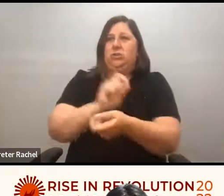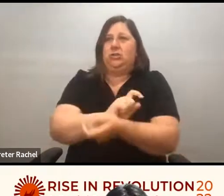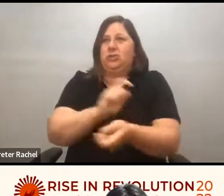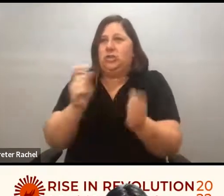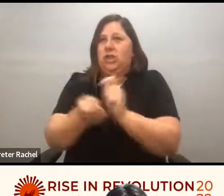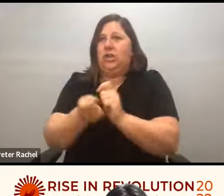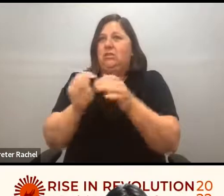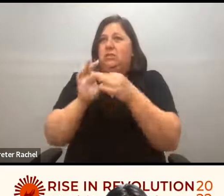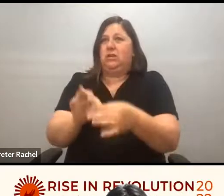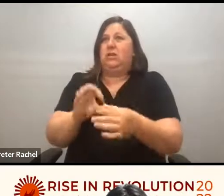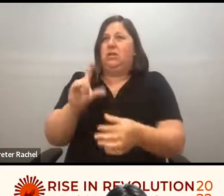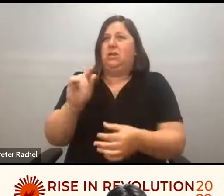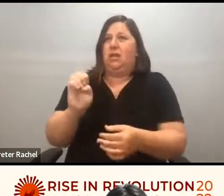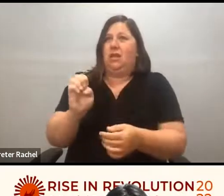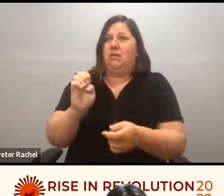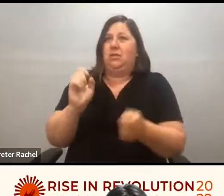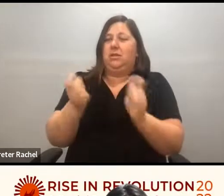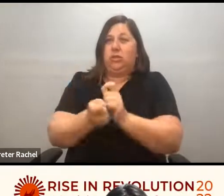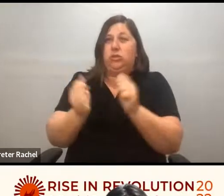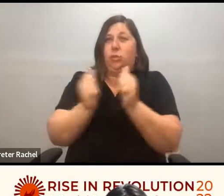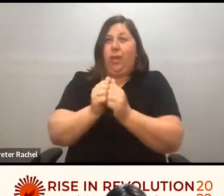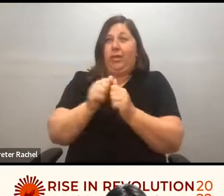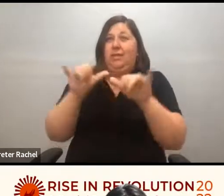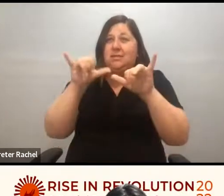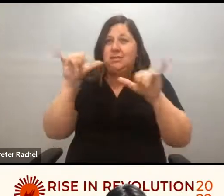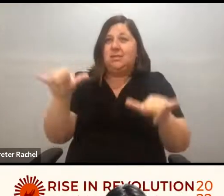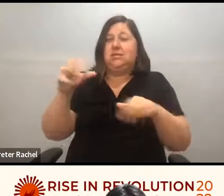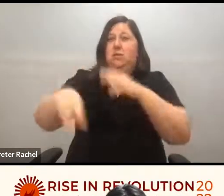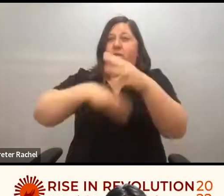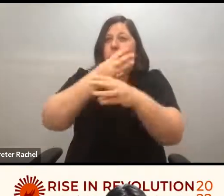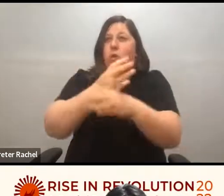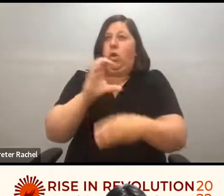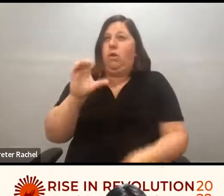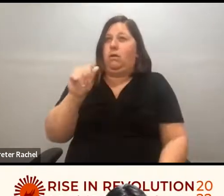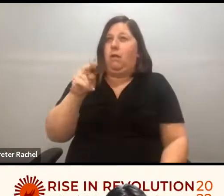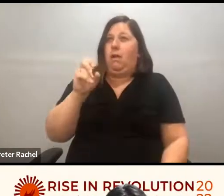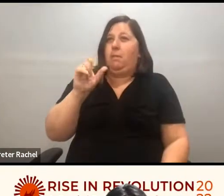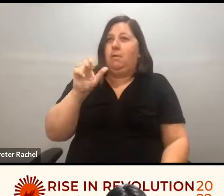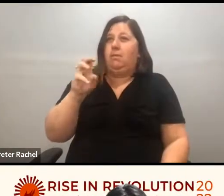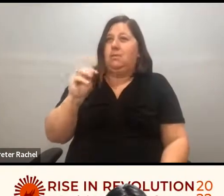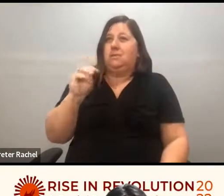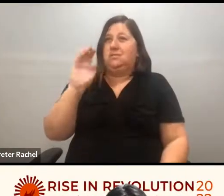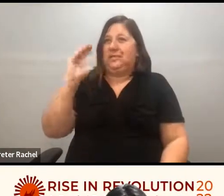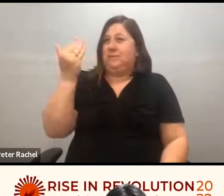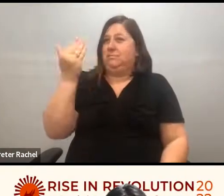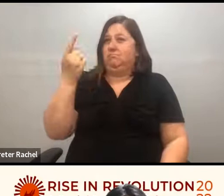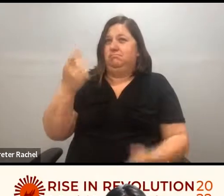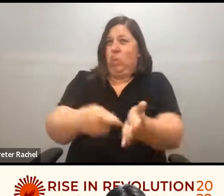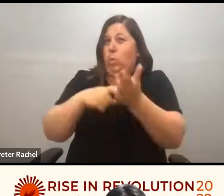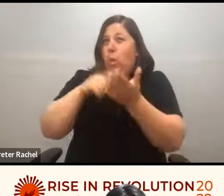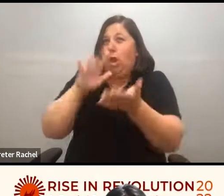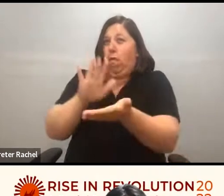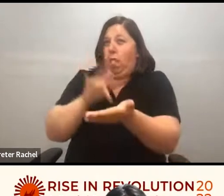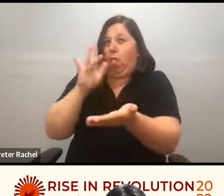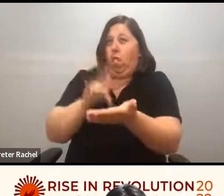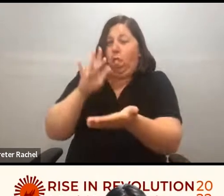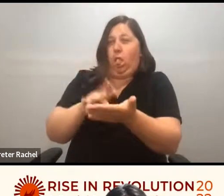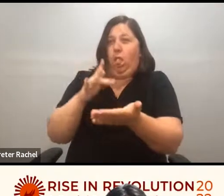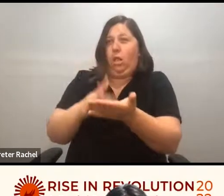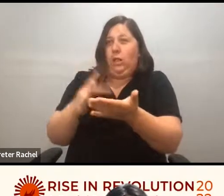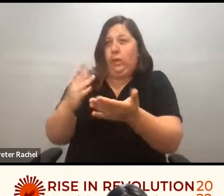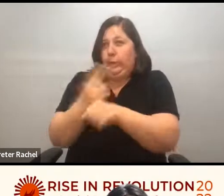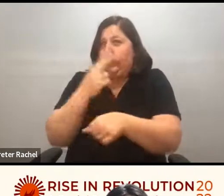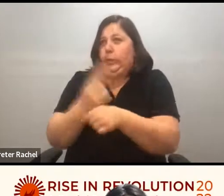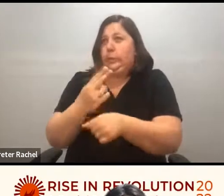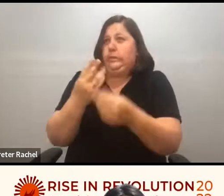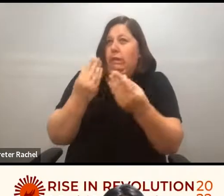climate change under global capitalism? It seems this socioeconomic system requires exploitation and consuming of land, people, and